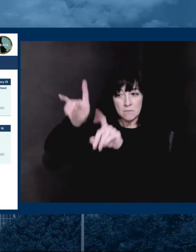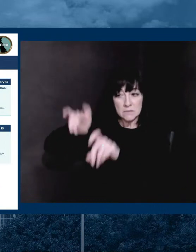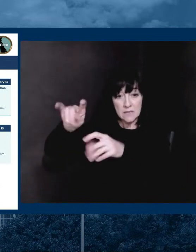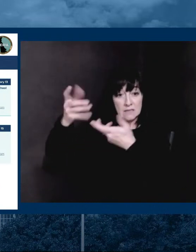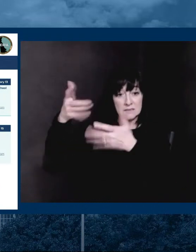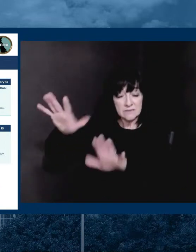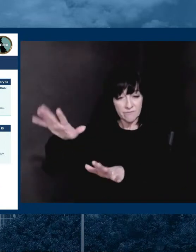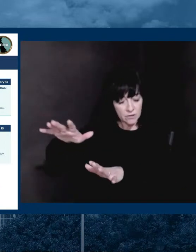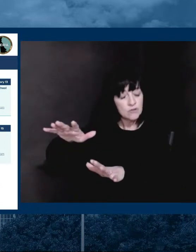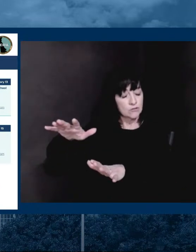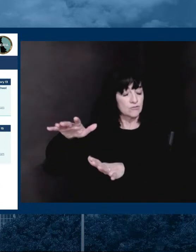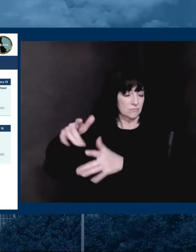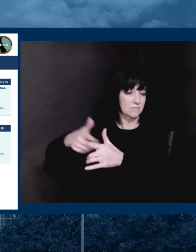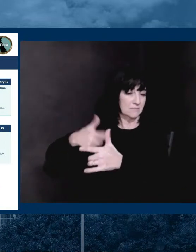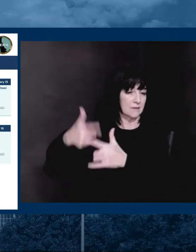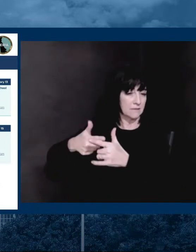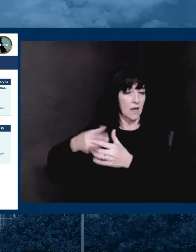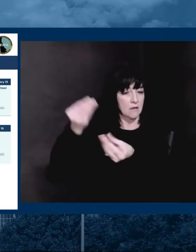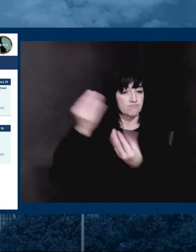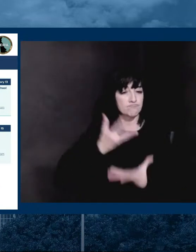So we're excited about that.